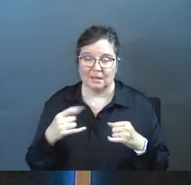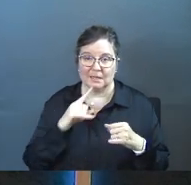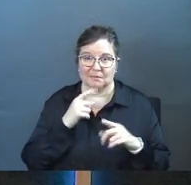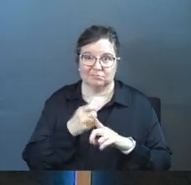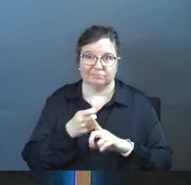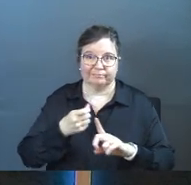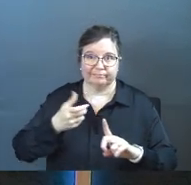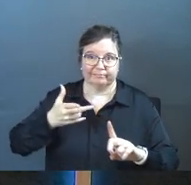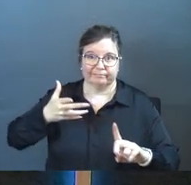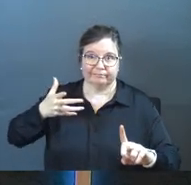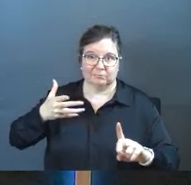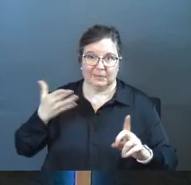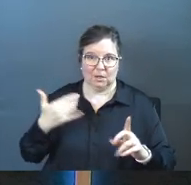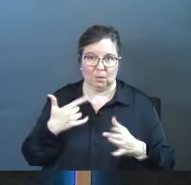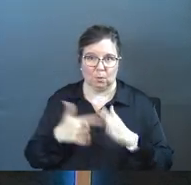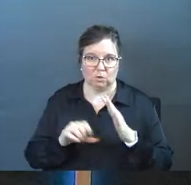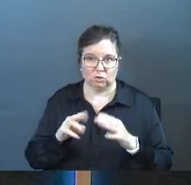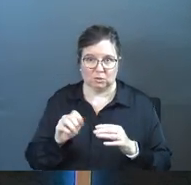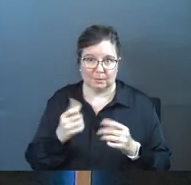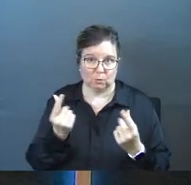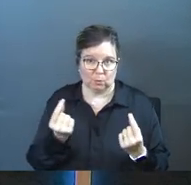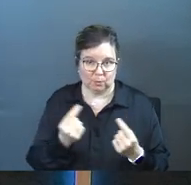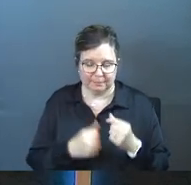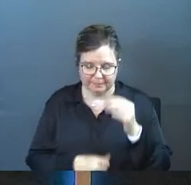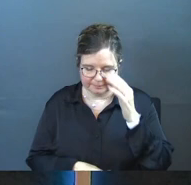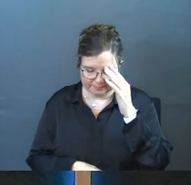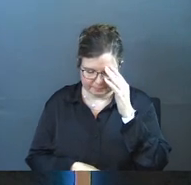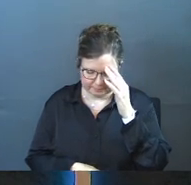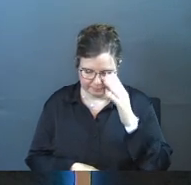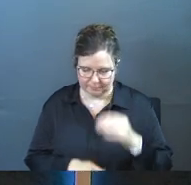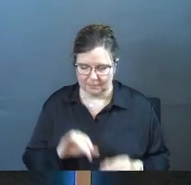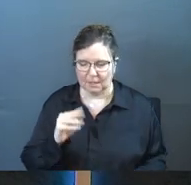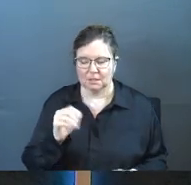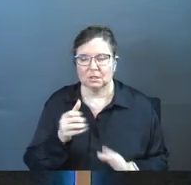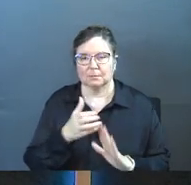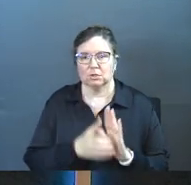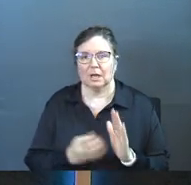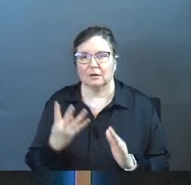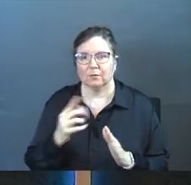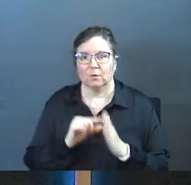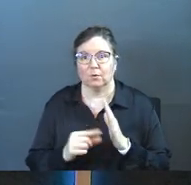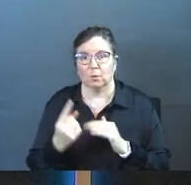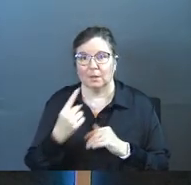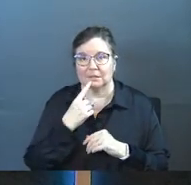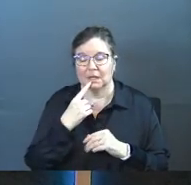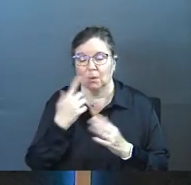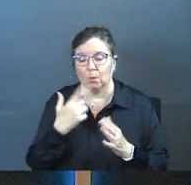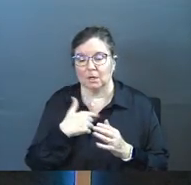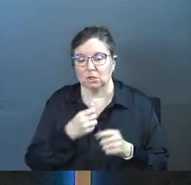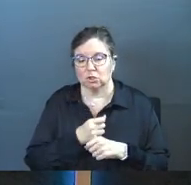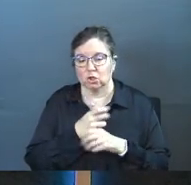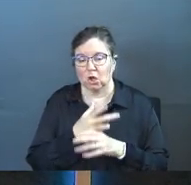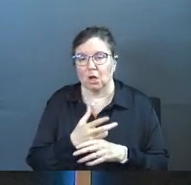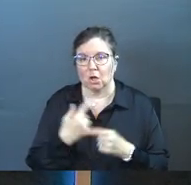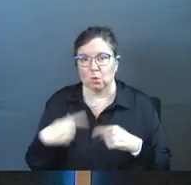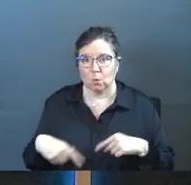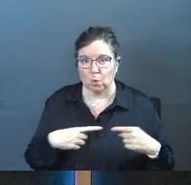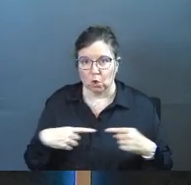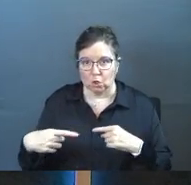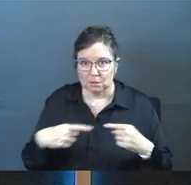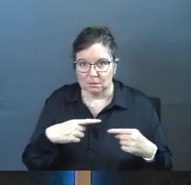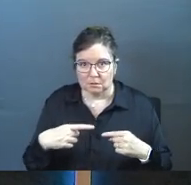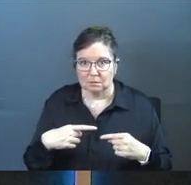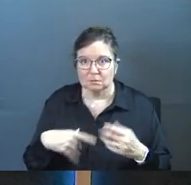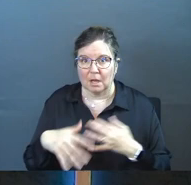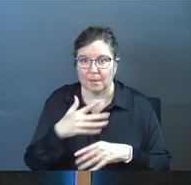essentially expand it. Here is what James is about to do. James chapter 4, verse 1, he says, what is causing quarrels and